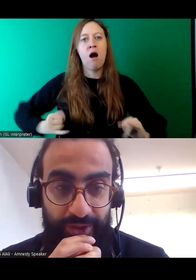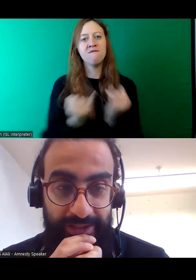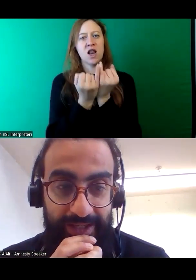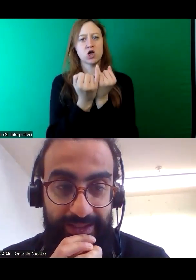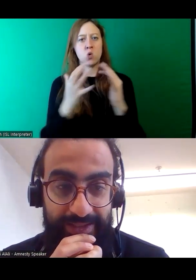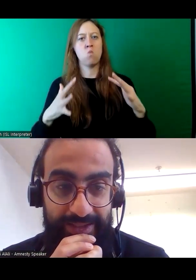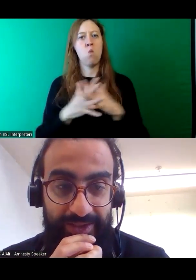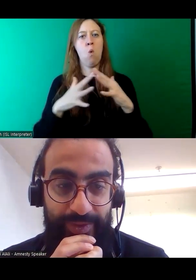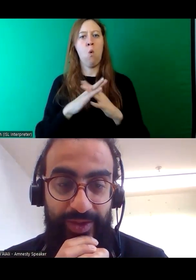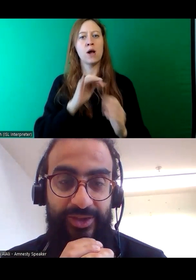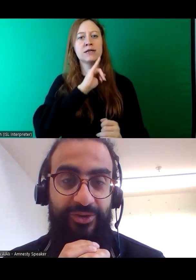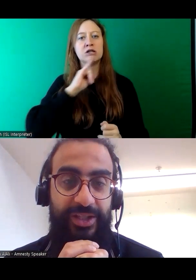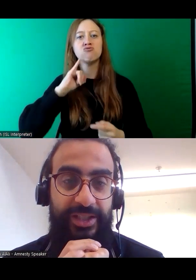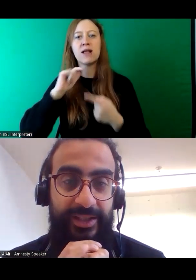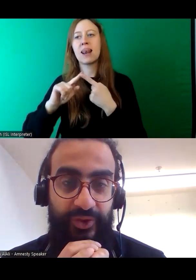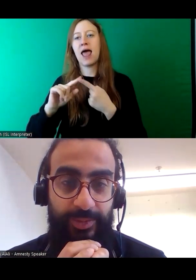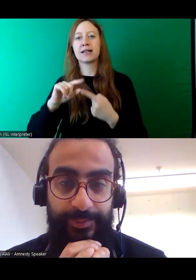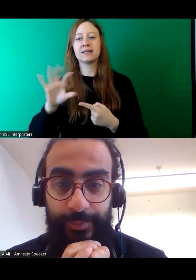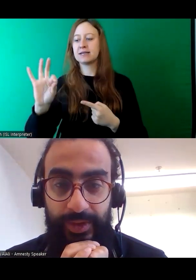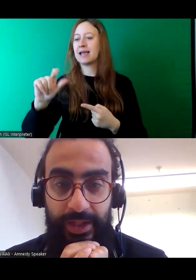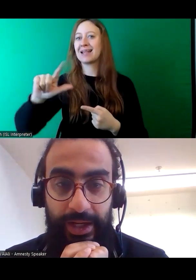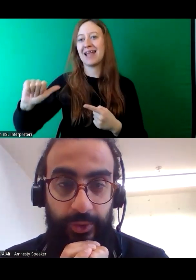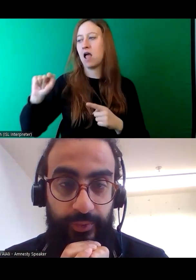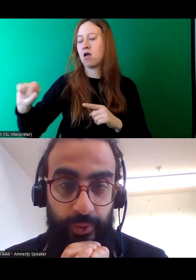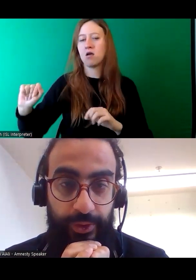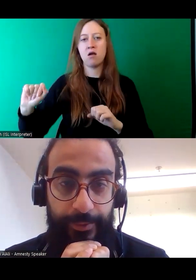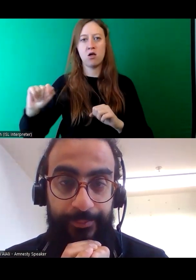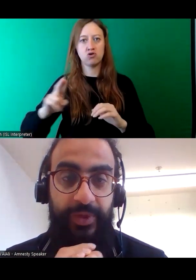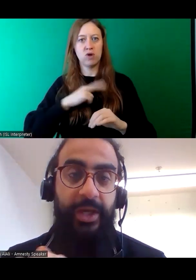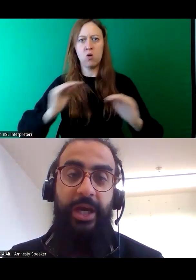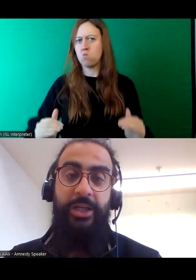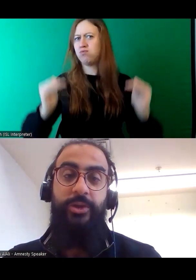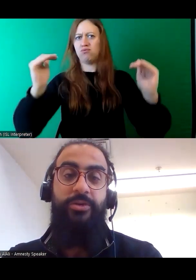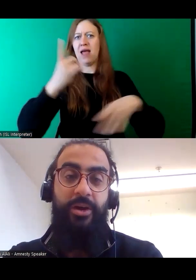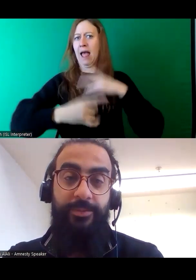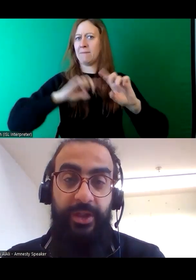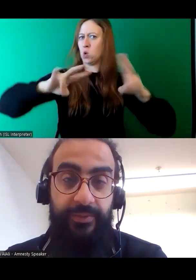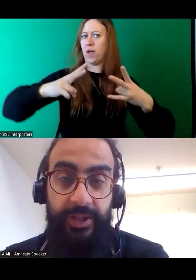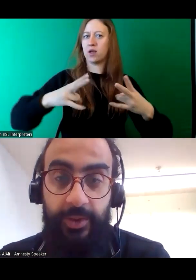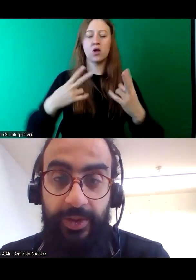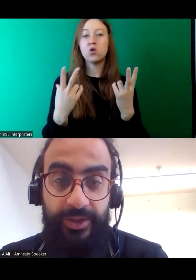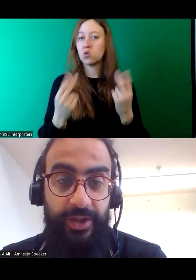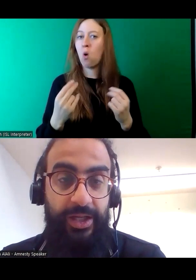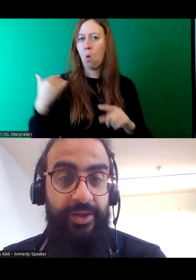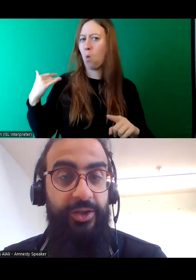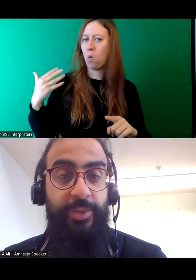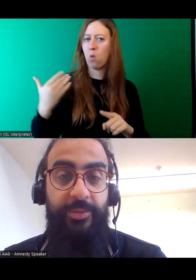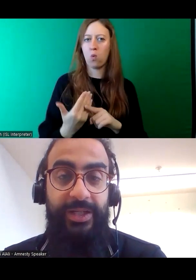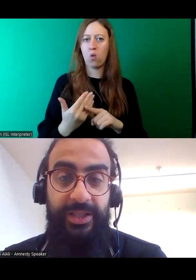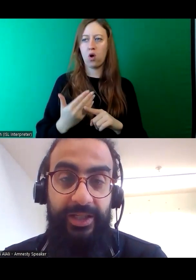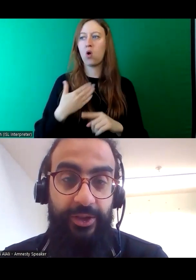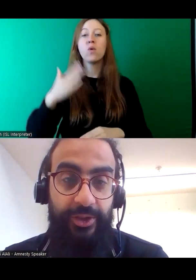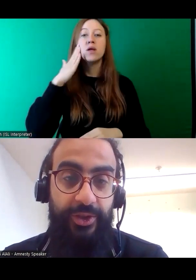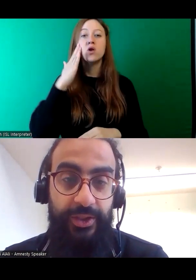between Israel and Gaza, it's something that really didn't happen out of nowhere. And we know the armed conflict between Israel and the